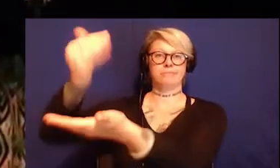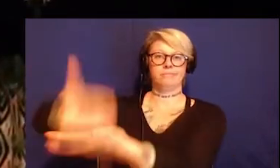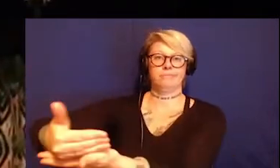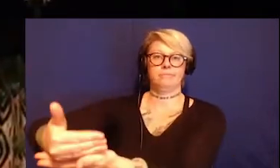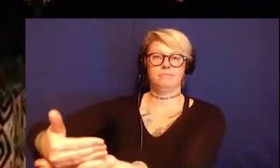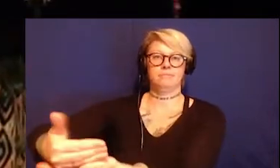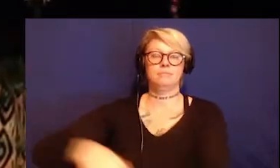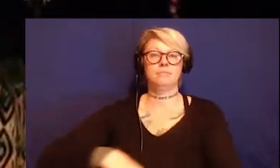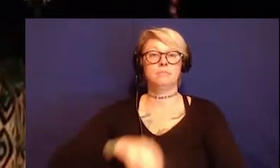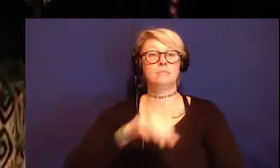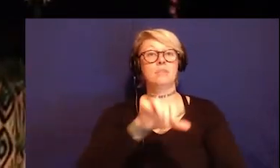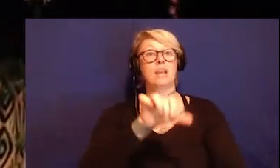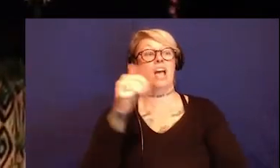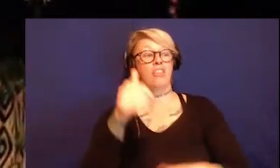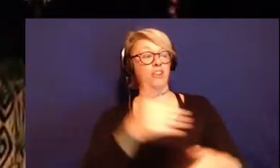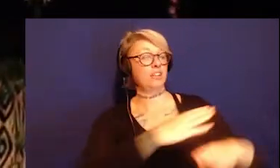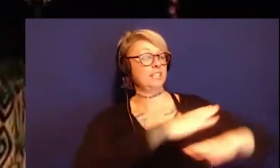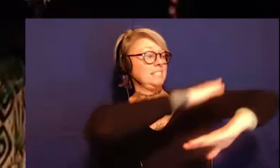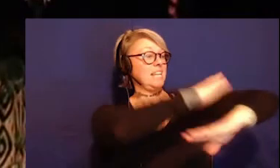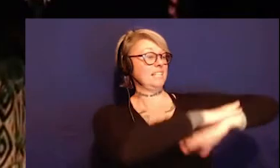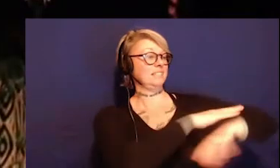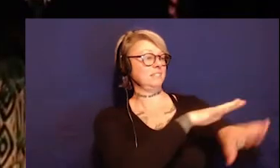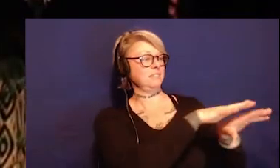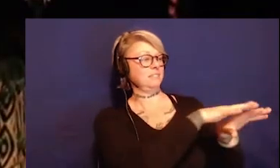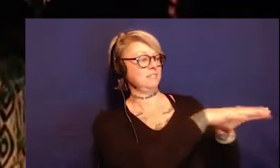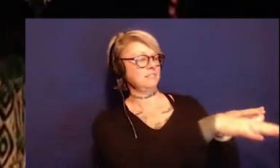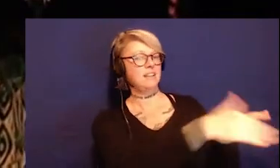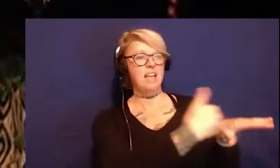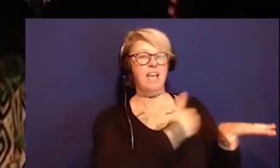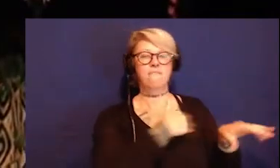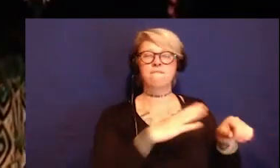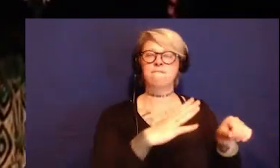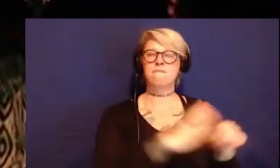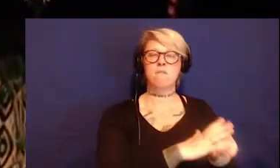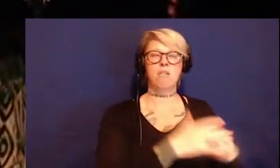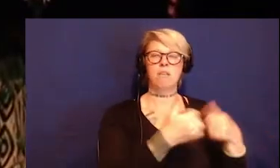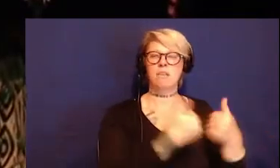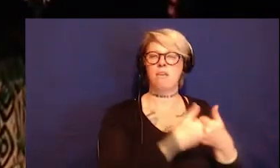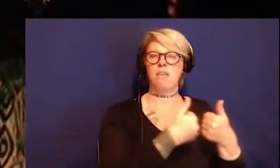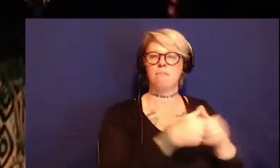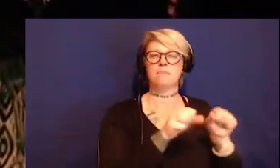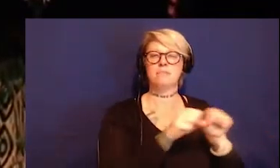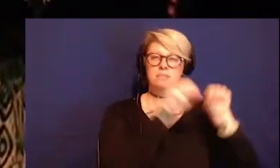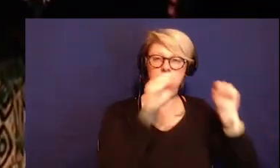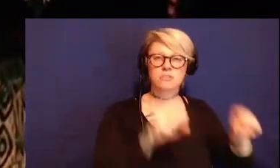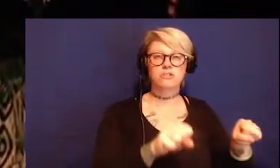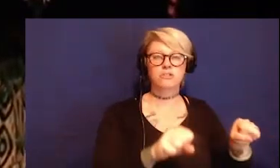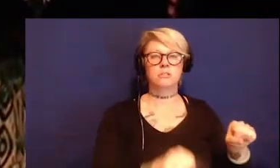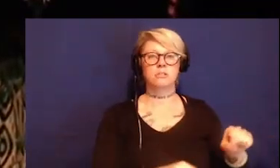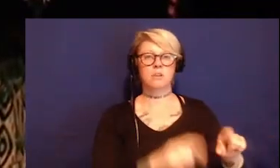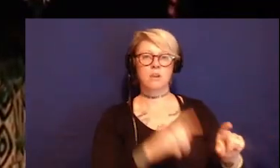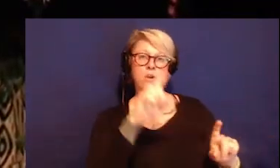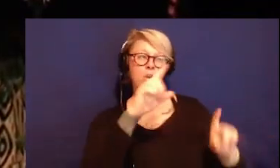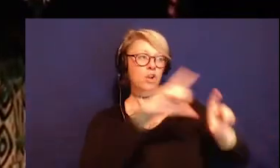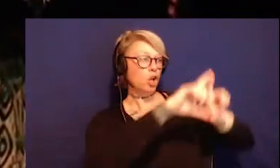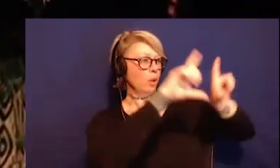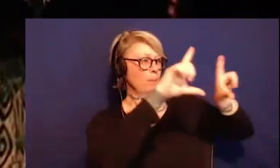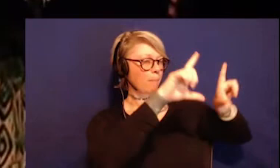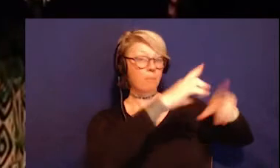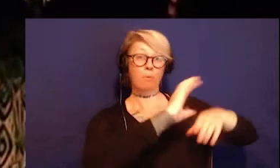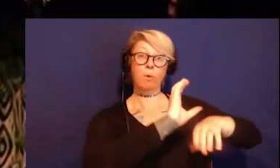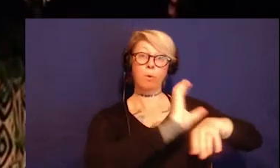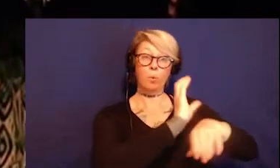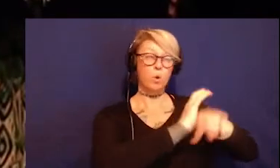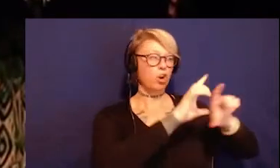desk. This one is occupied by a full gamer station, her primary computer, 2 screens,